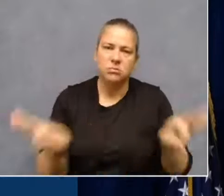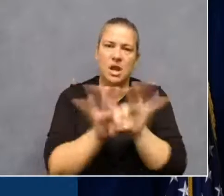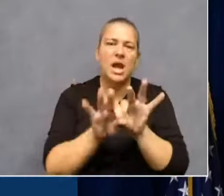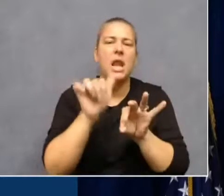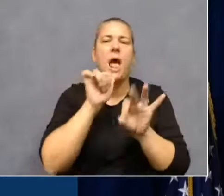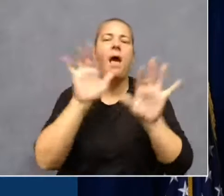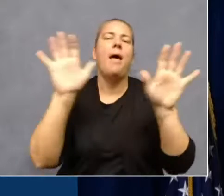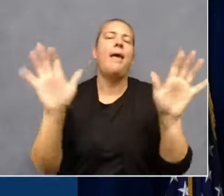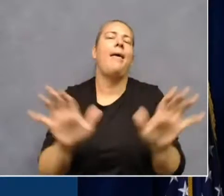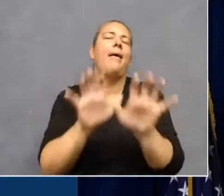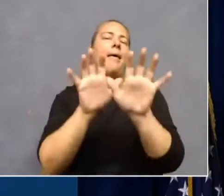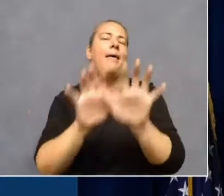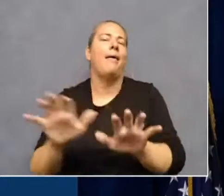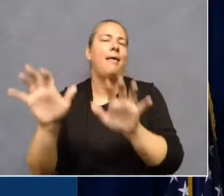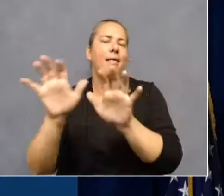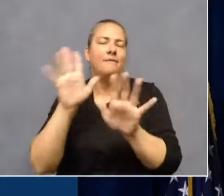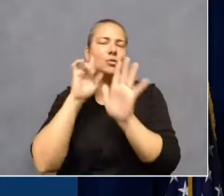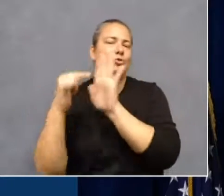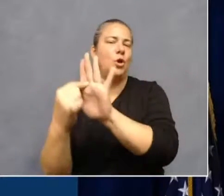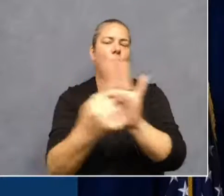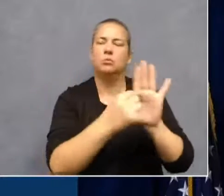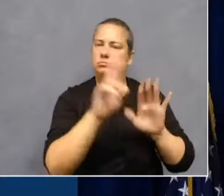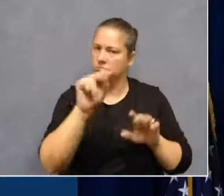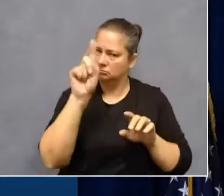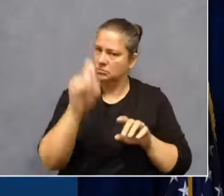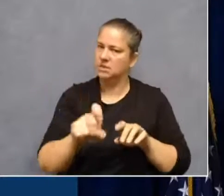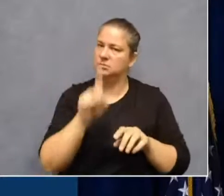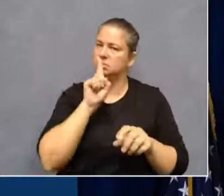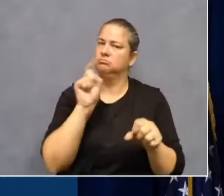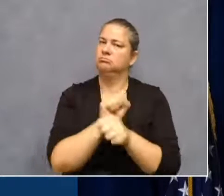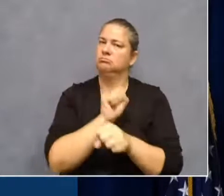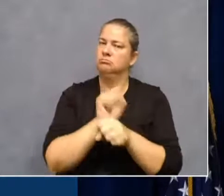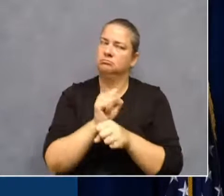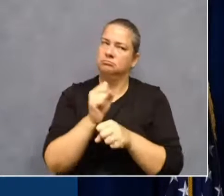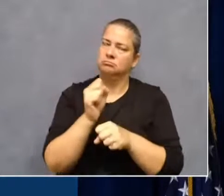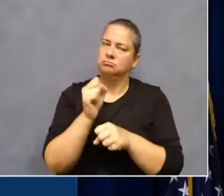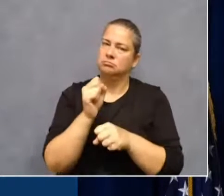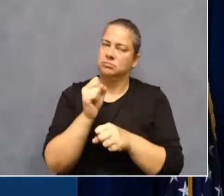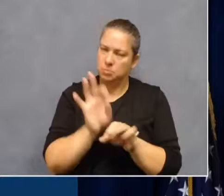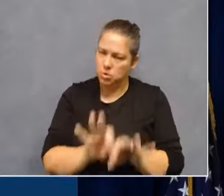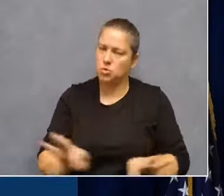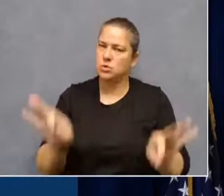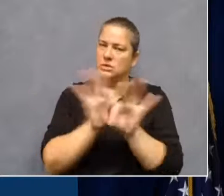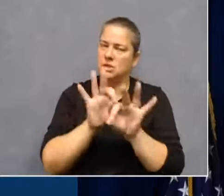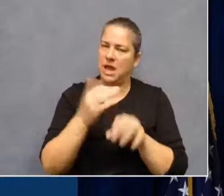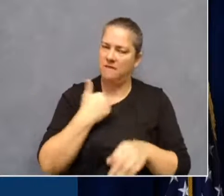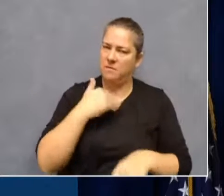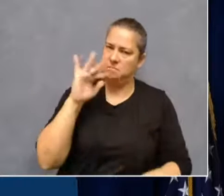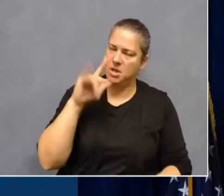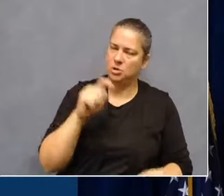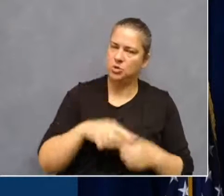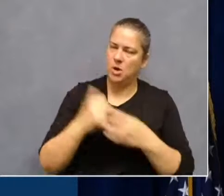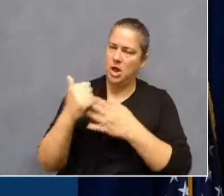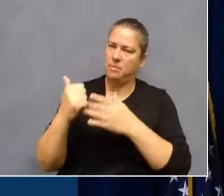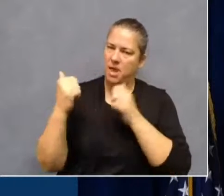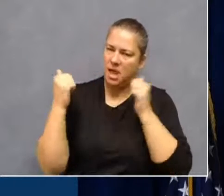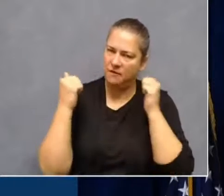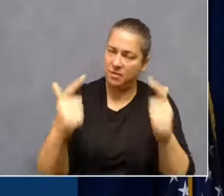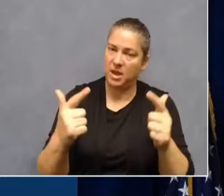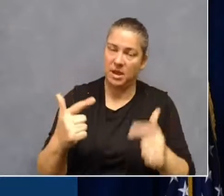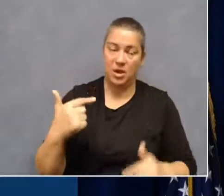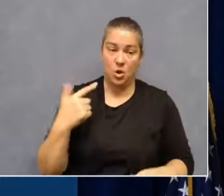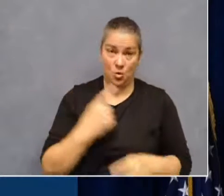really substantial package of bills that could help everybody. And we, as of yet, don't